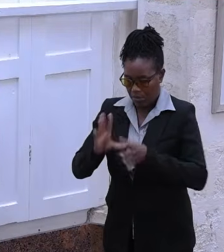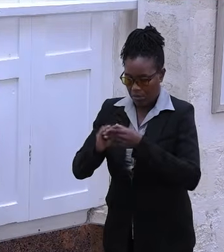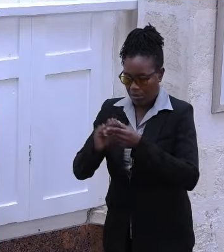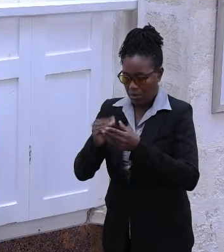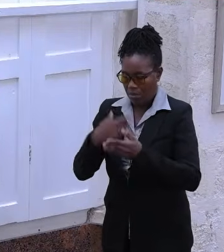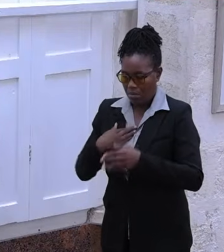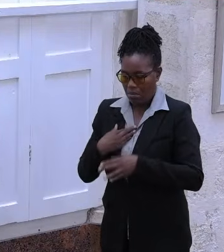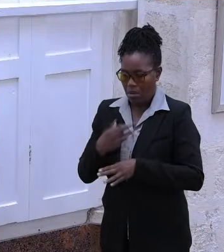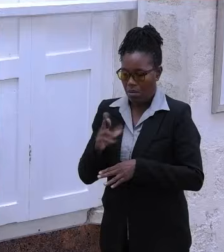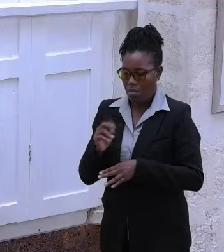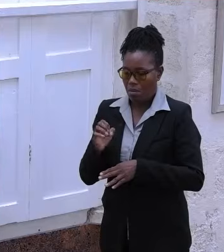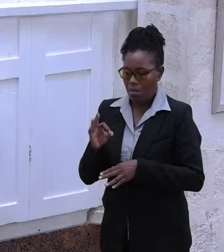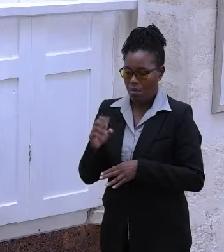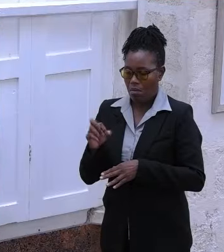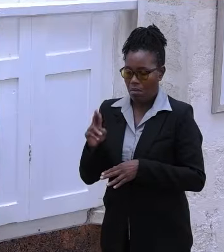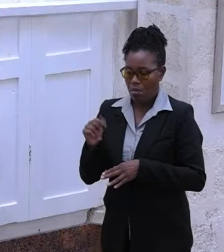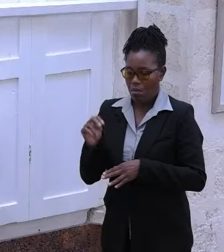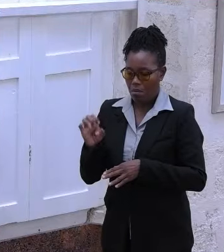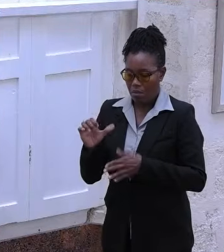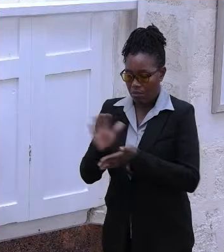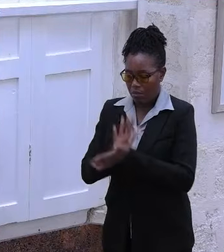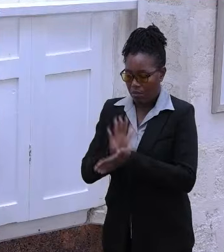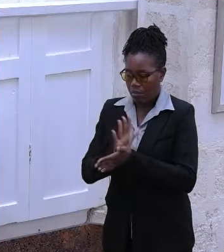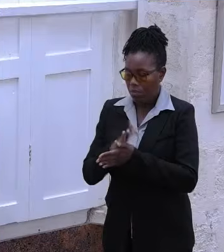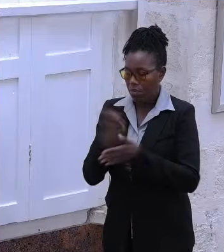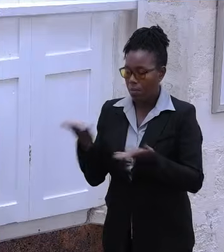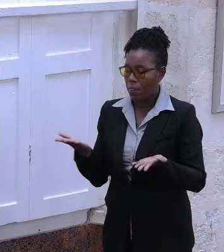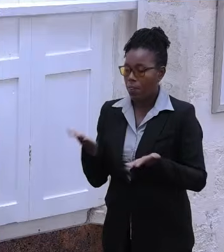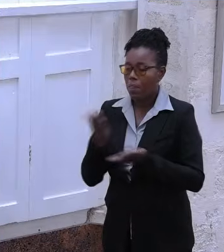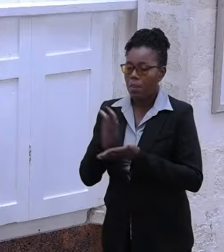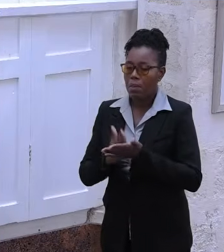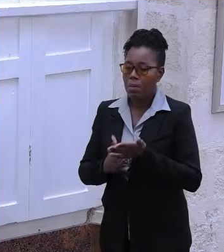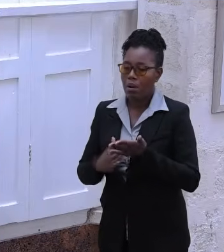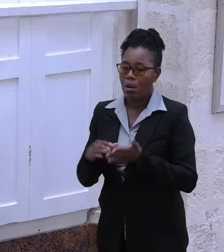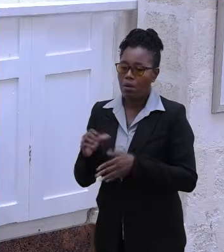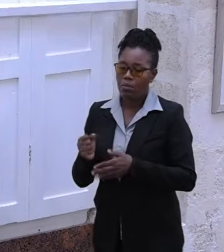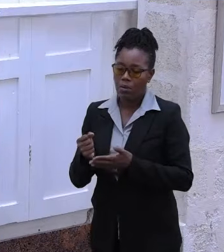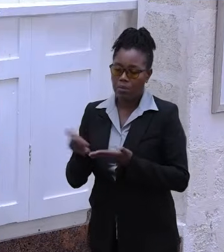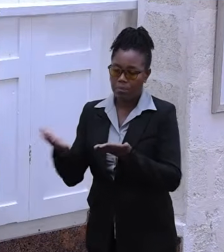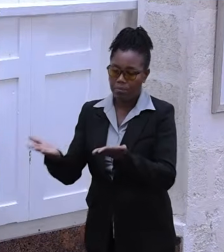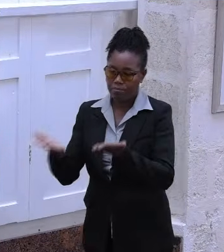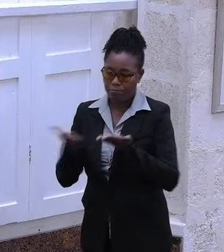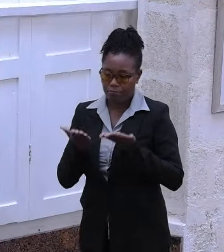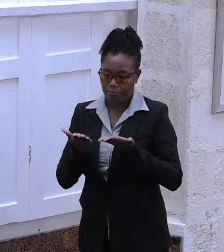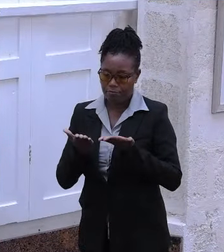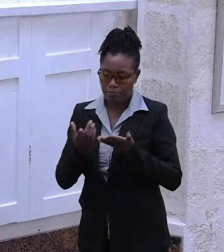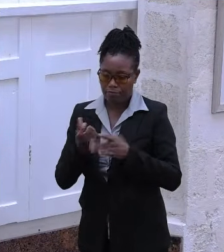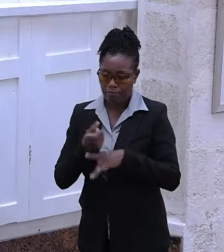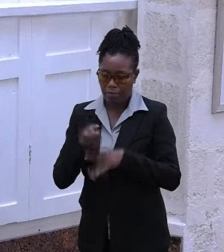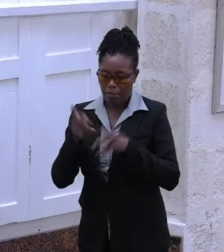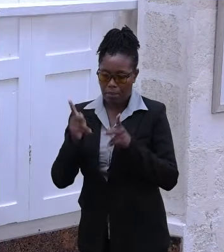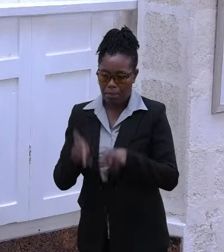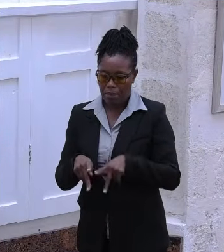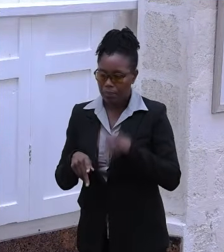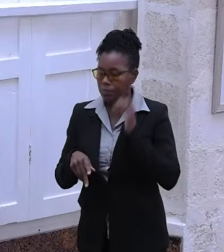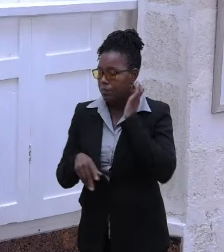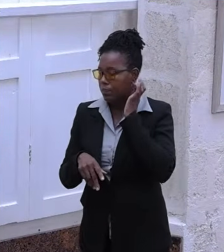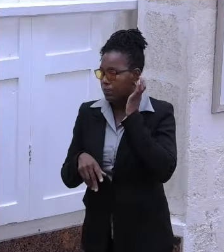this document, which was part of the submissions by the public and